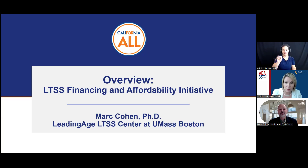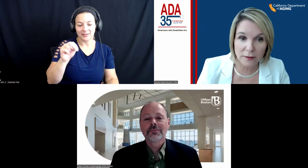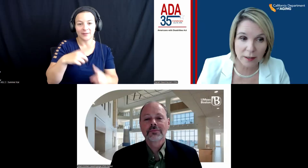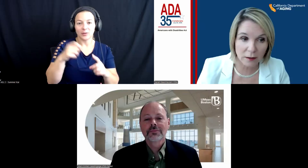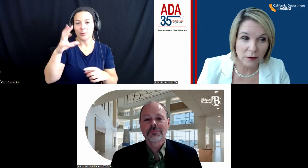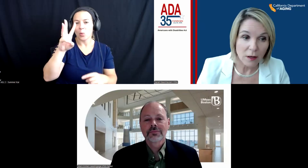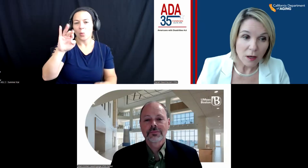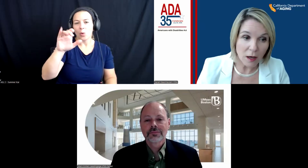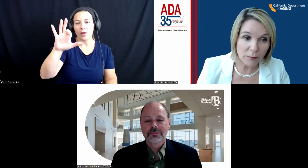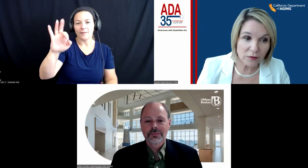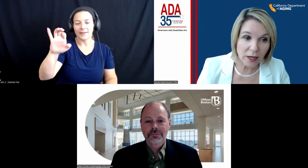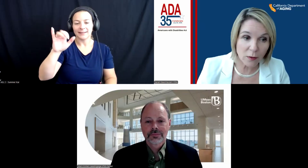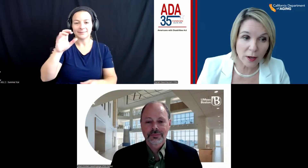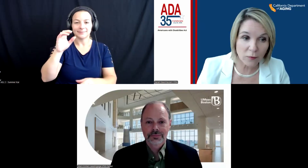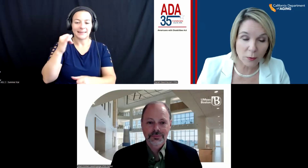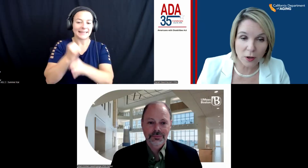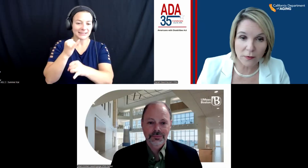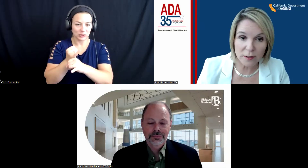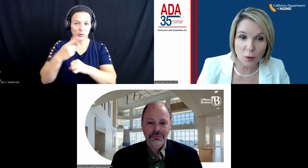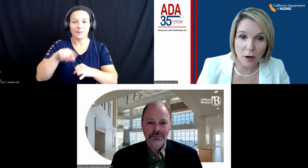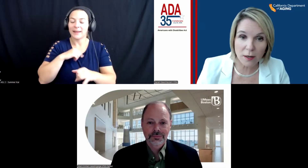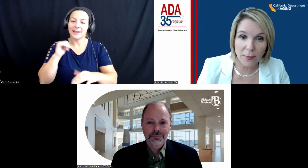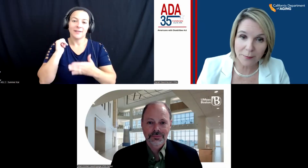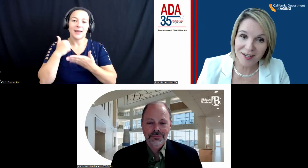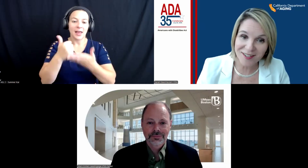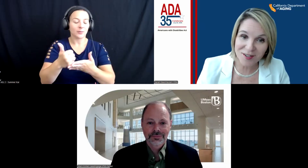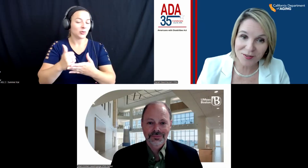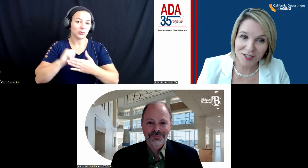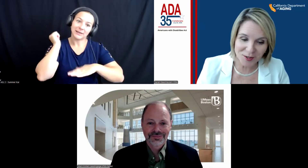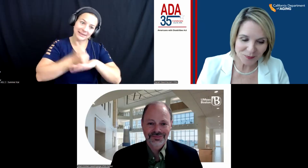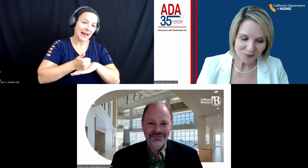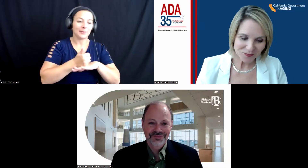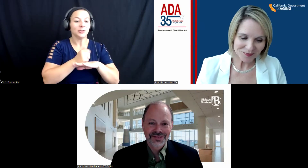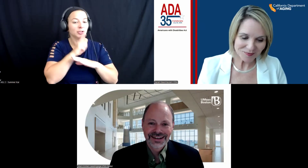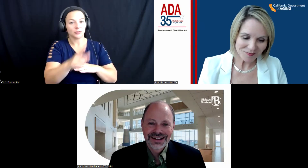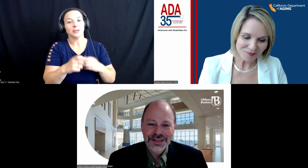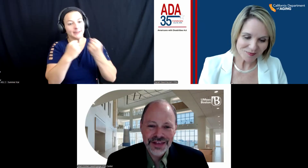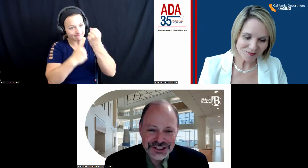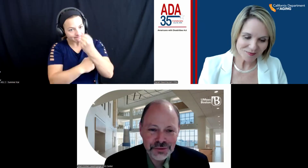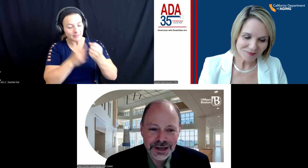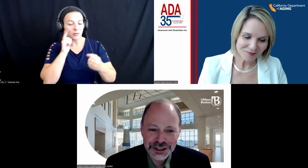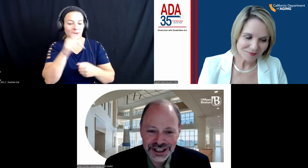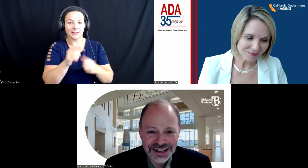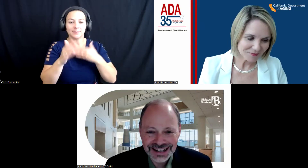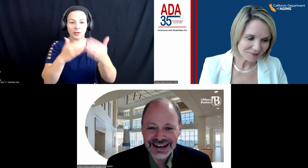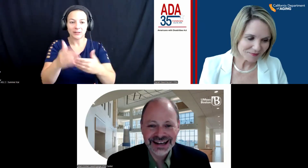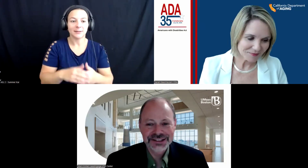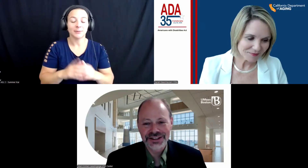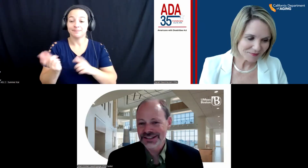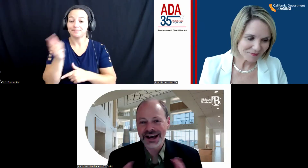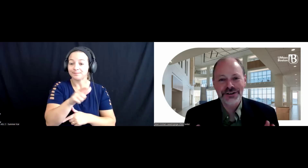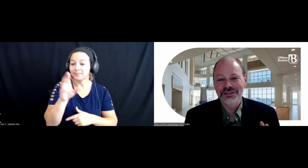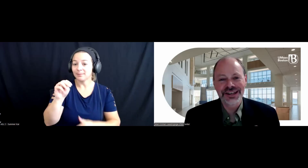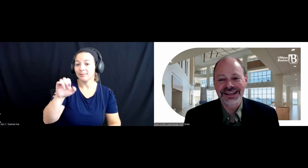helped architect design the way forward on this. So Mark, I'm happy to hand it over to you. Thanks so much, Sarah, and